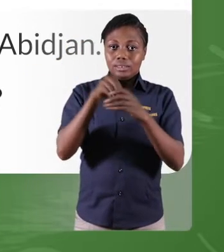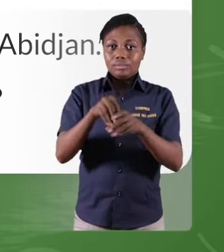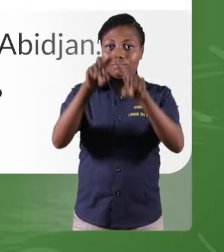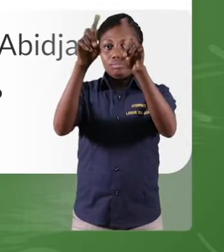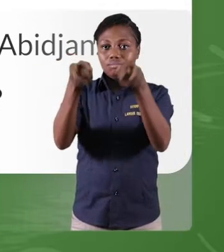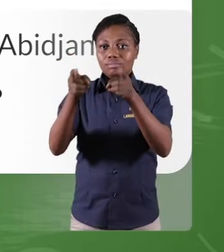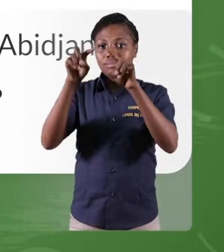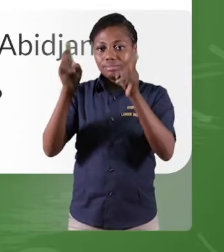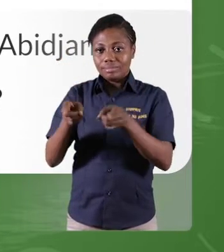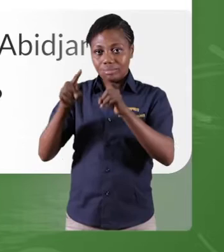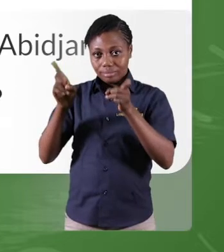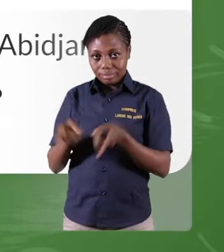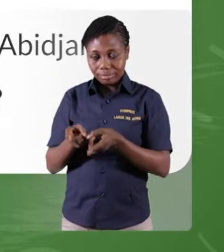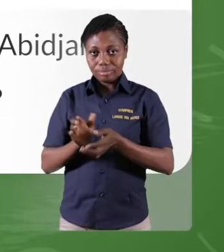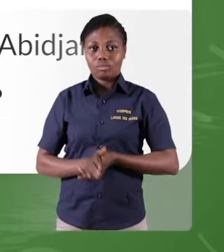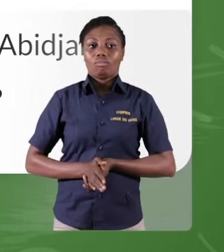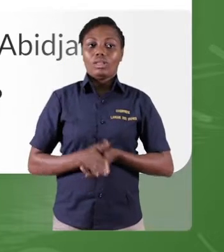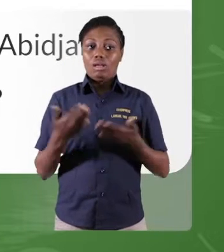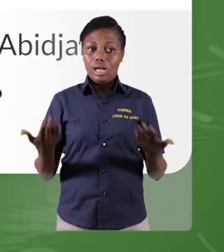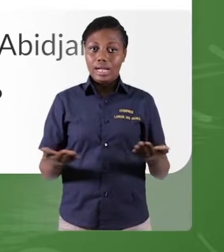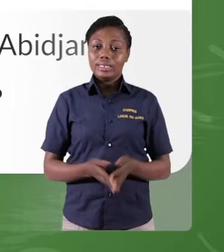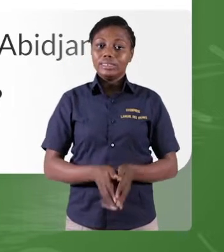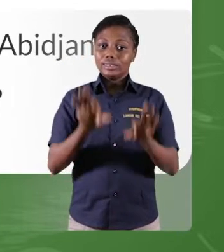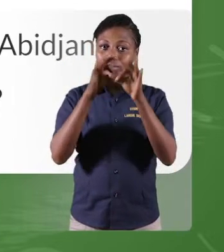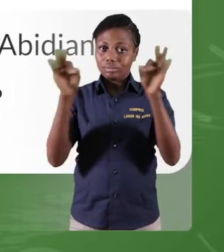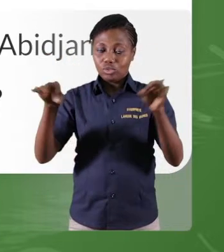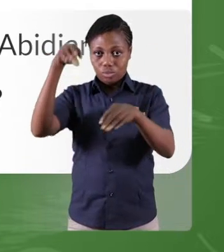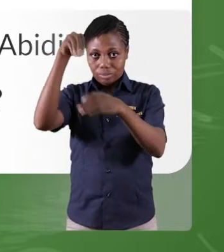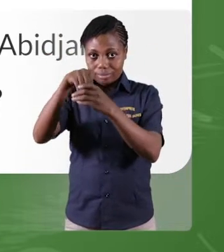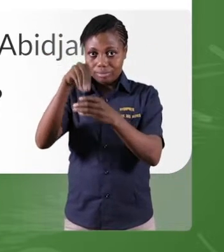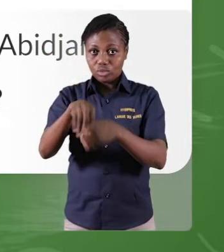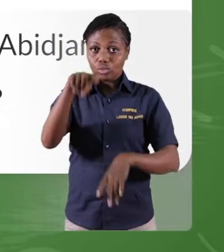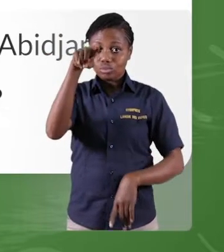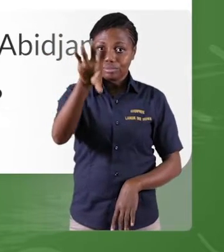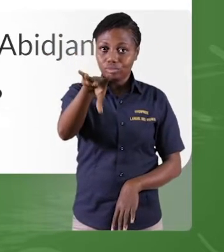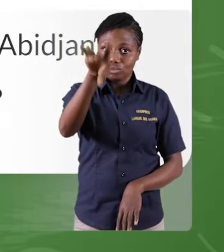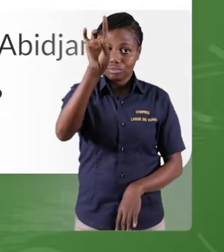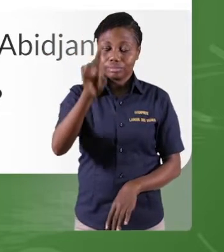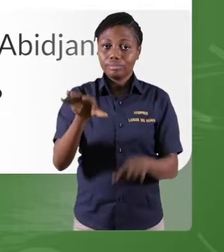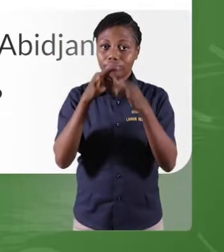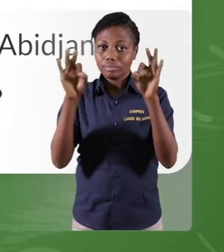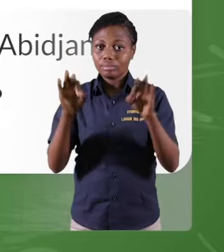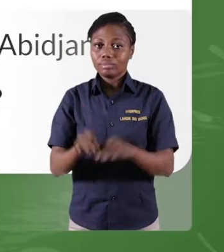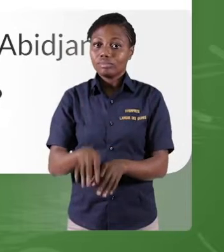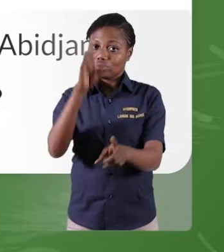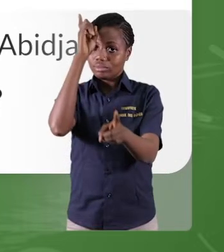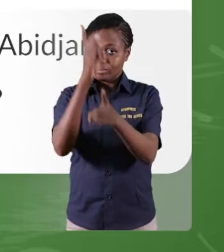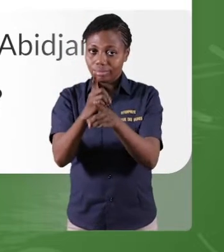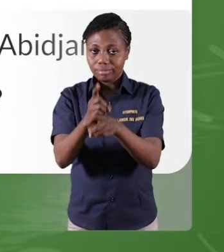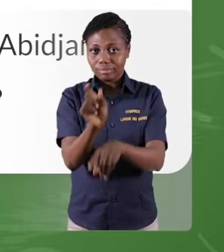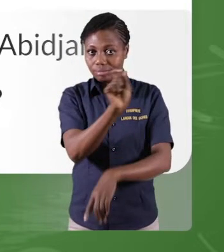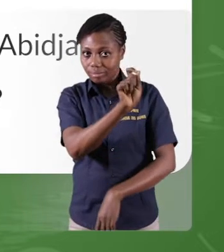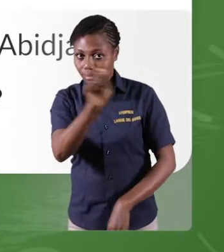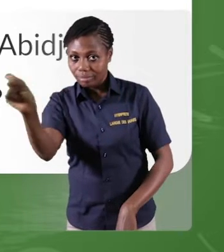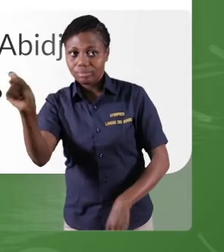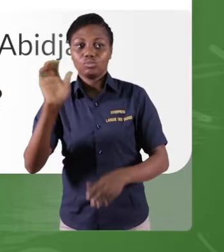Example, they used to be or they used to no big mosque in the plateau